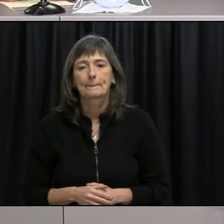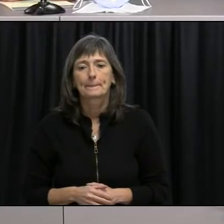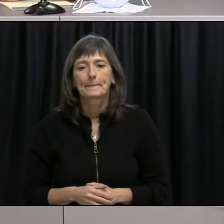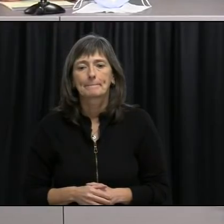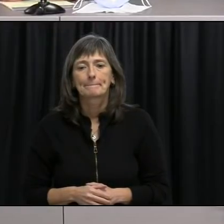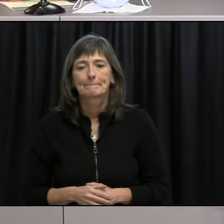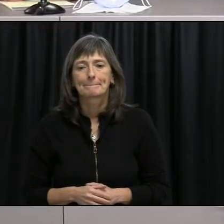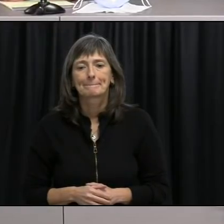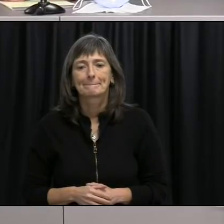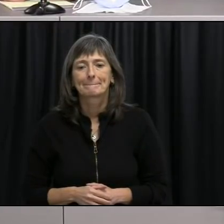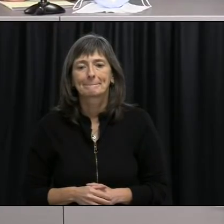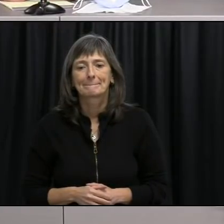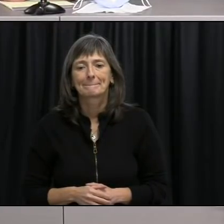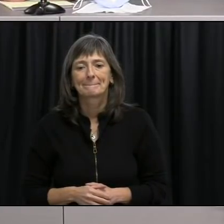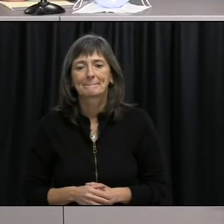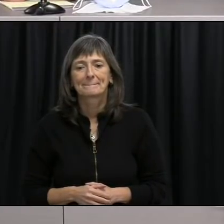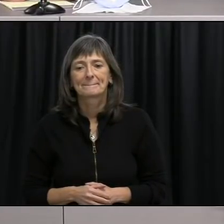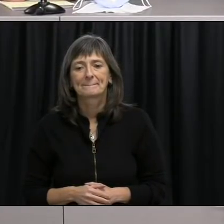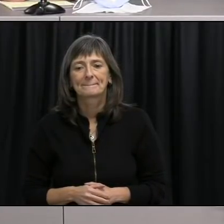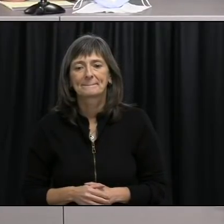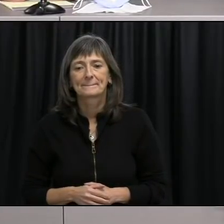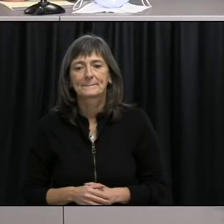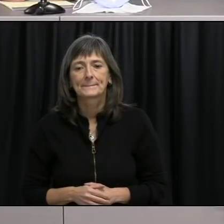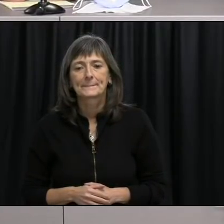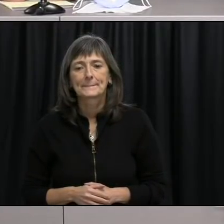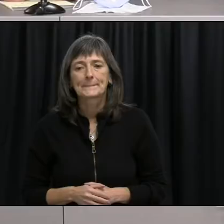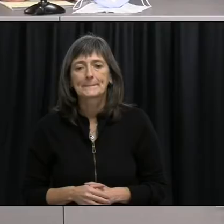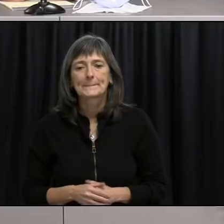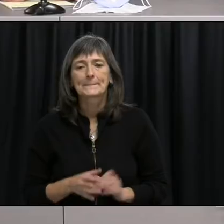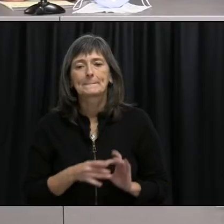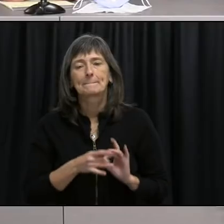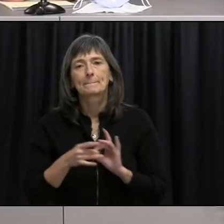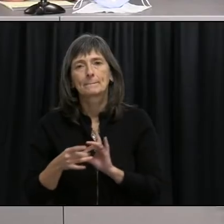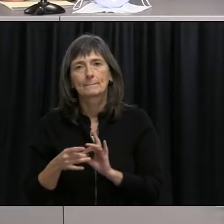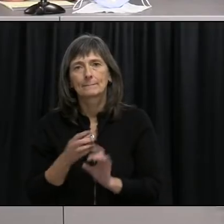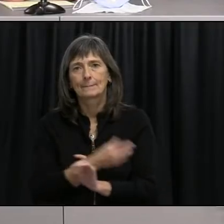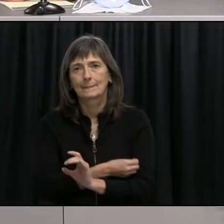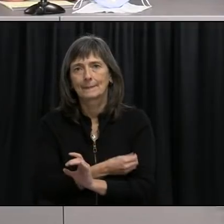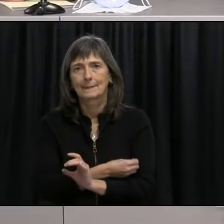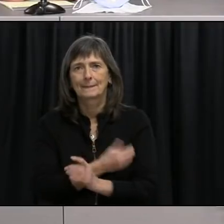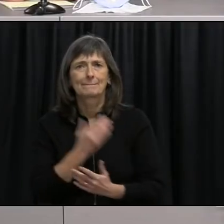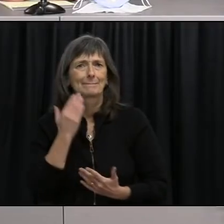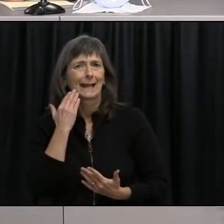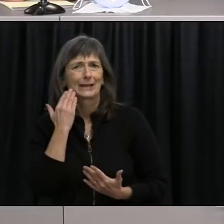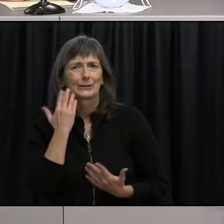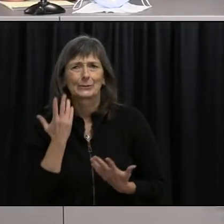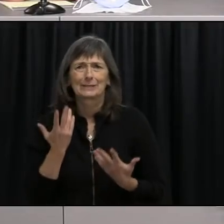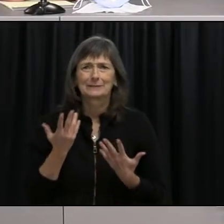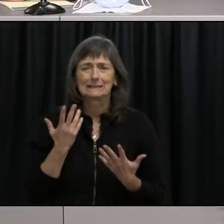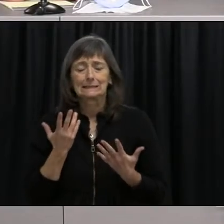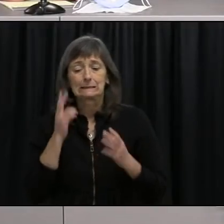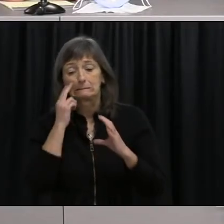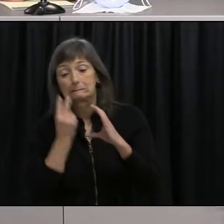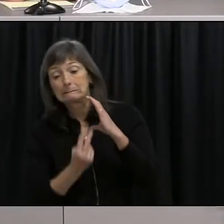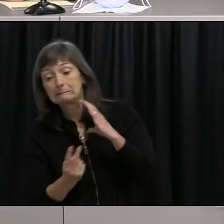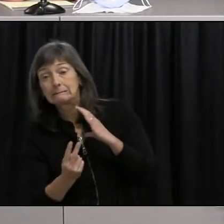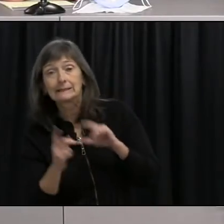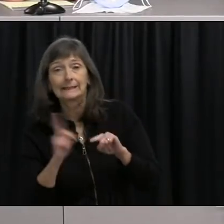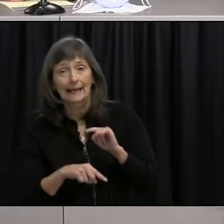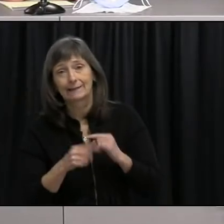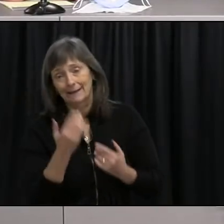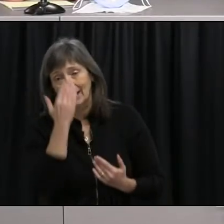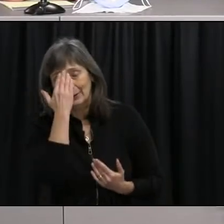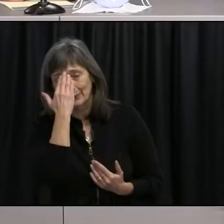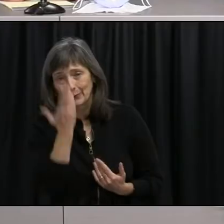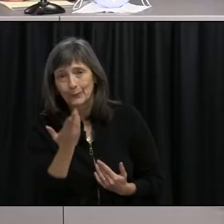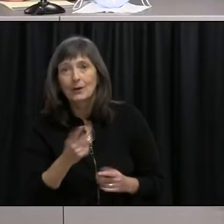Hi, I just wanted to follow up a little on vaccines, and I know this is a bit of a crystal ball question, but looking